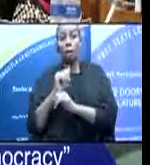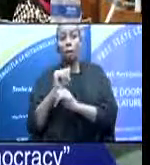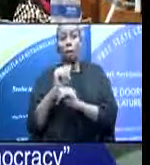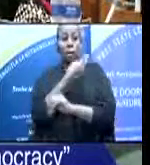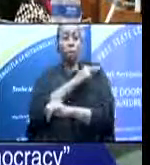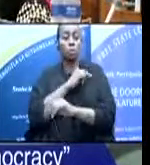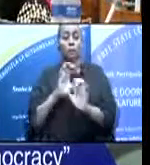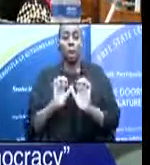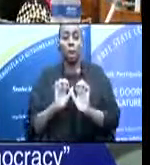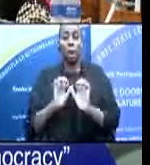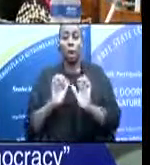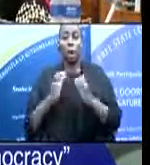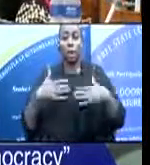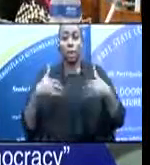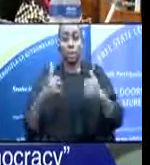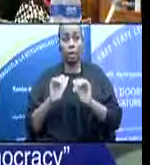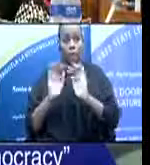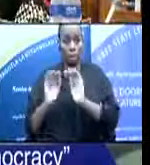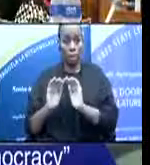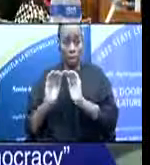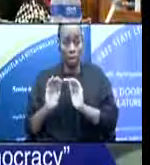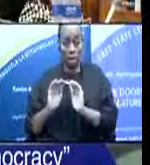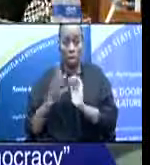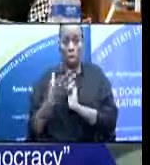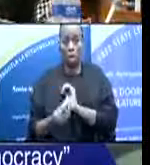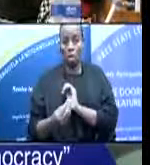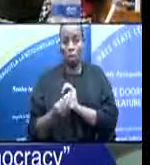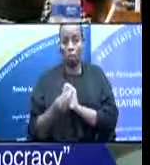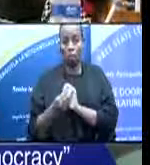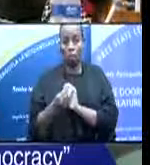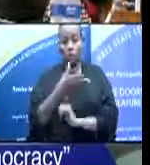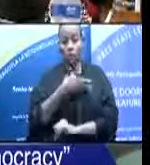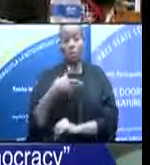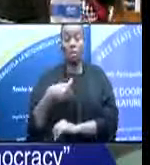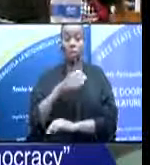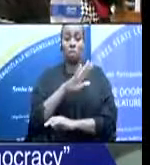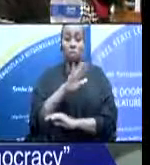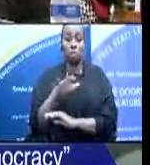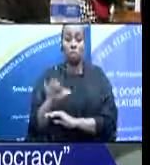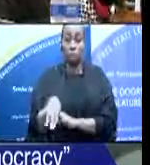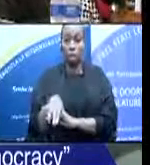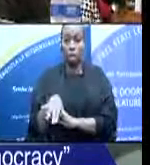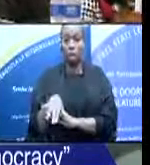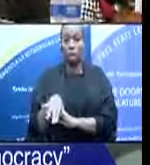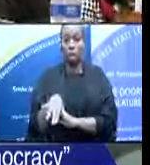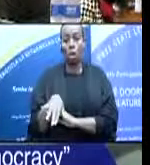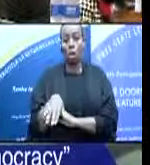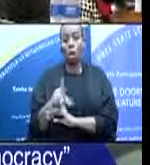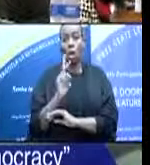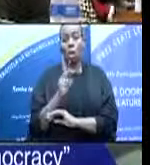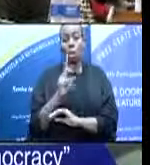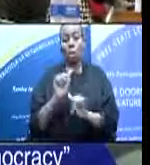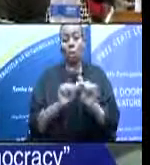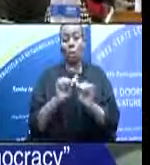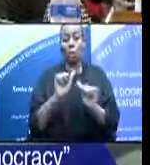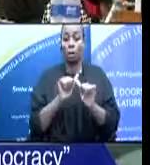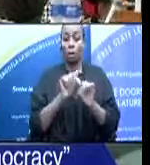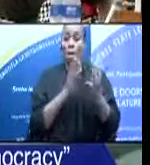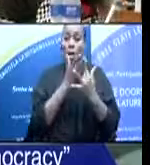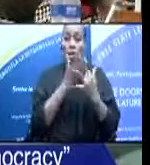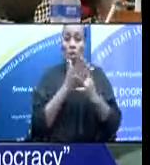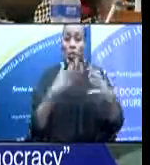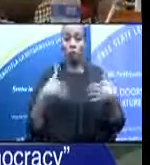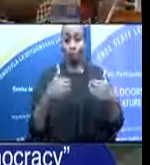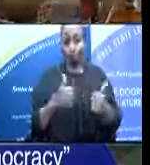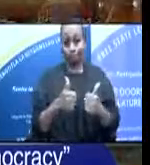with special attention to mothers and children. And better access to health care